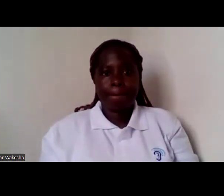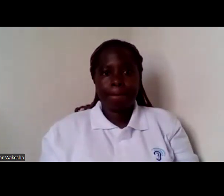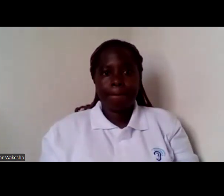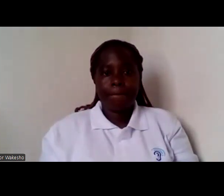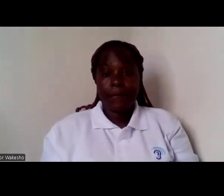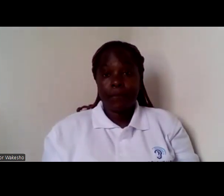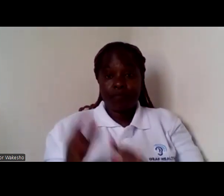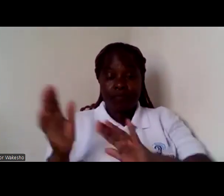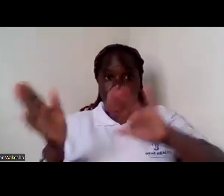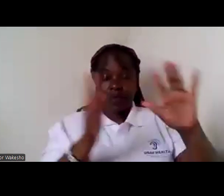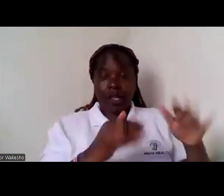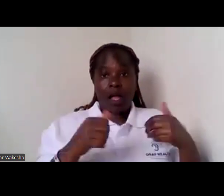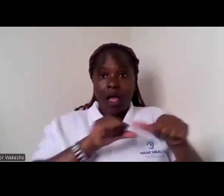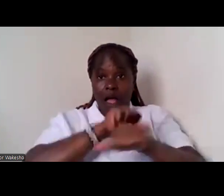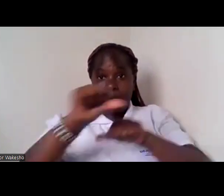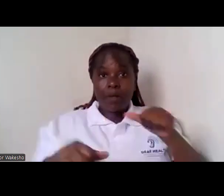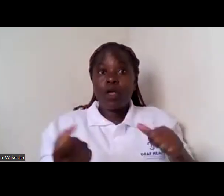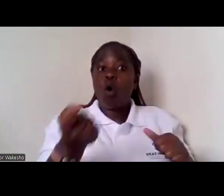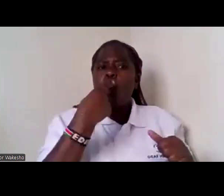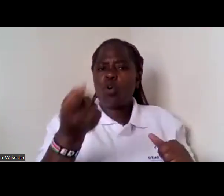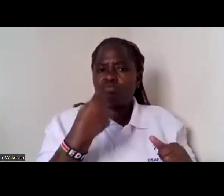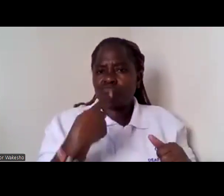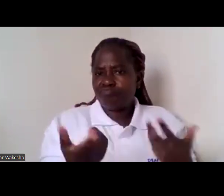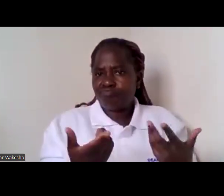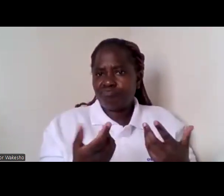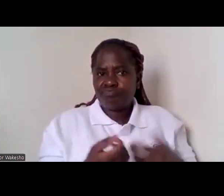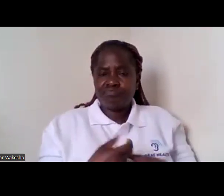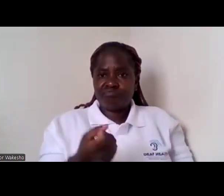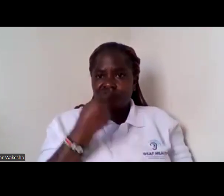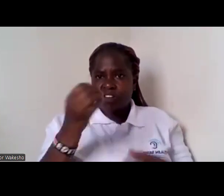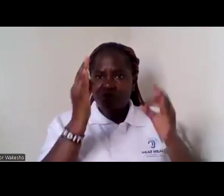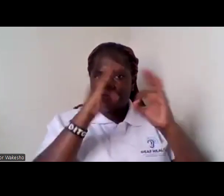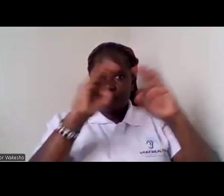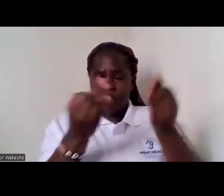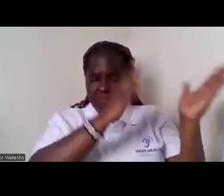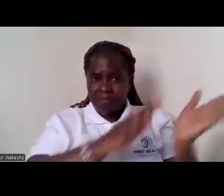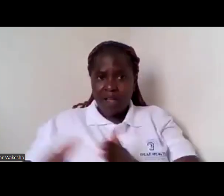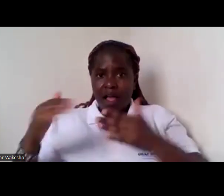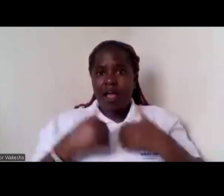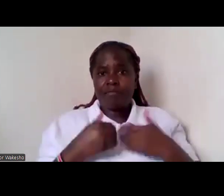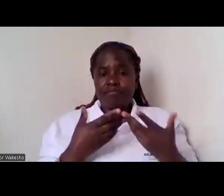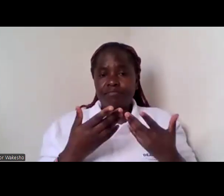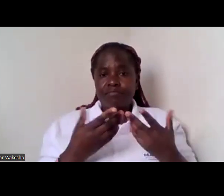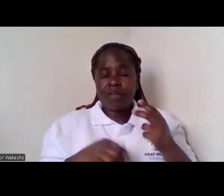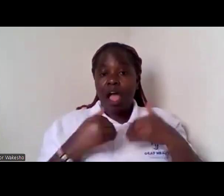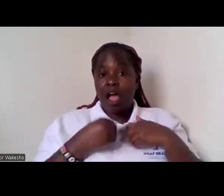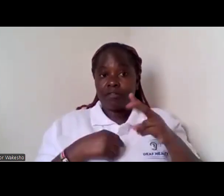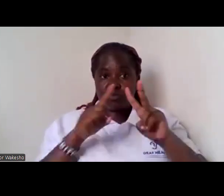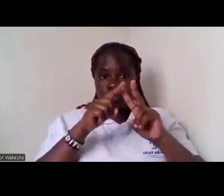So the third one we'll talk about are the oral contraceptive pills. Oral contraceptive pills usually contain two